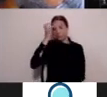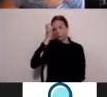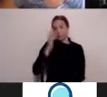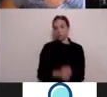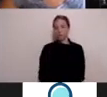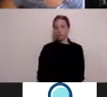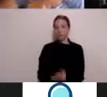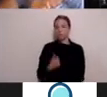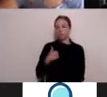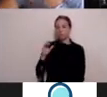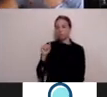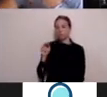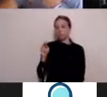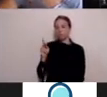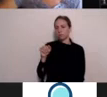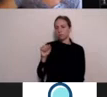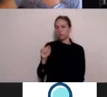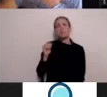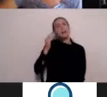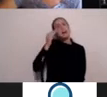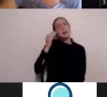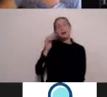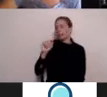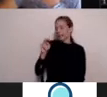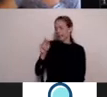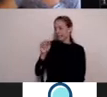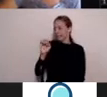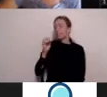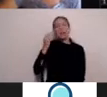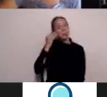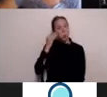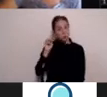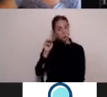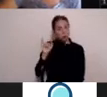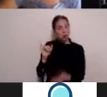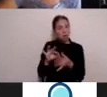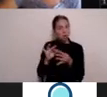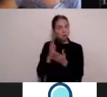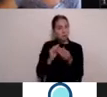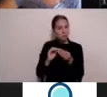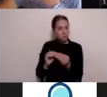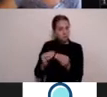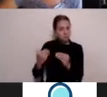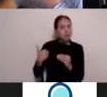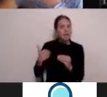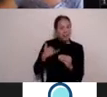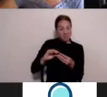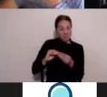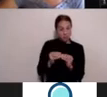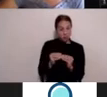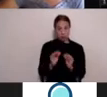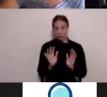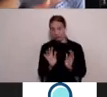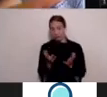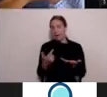This is Candace. I know Mary had shared some statistics earlier. I don't have that data at my fingertips, so I don't know. I have not